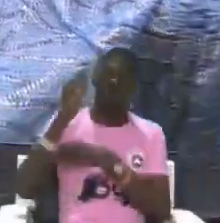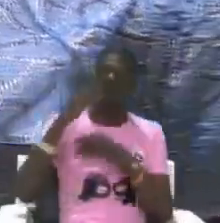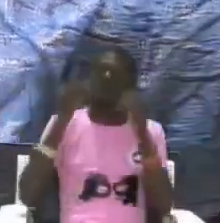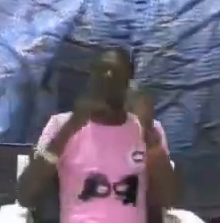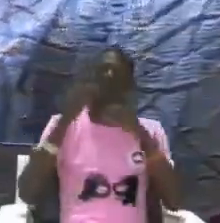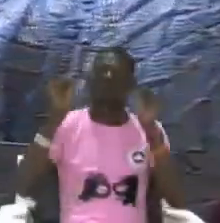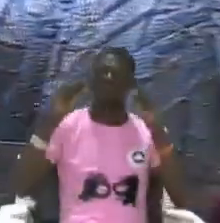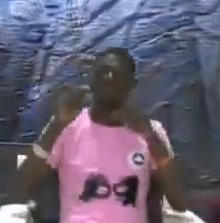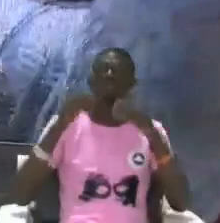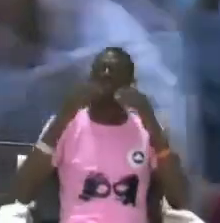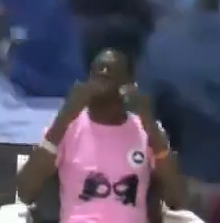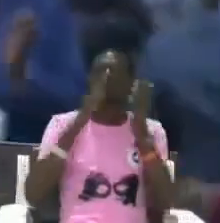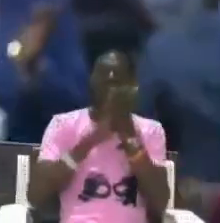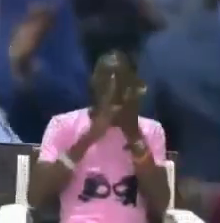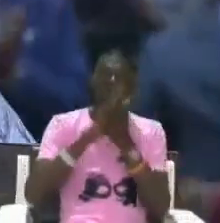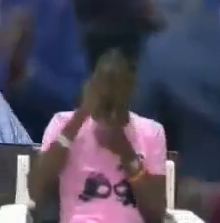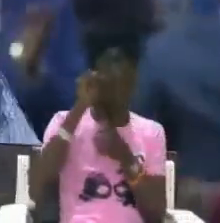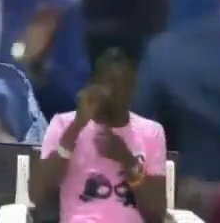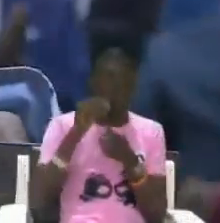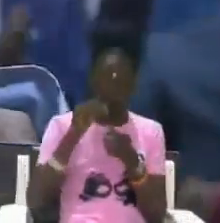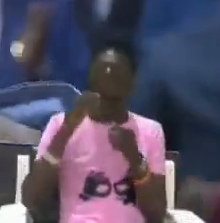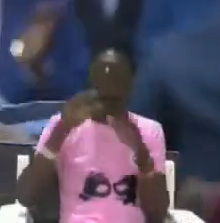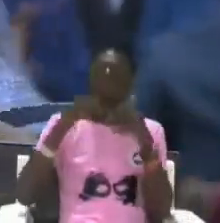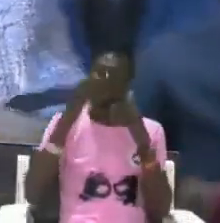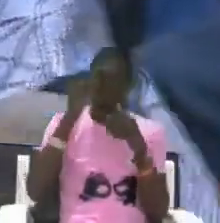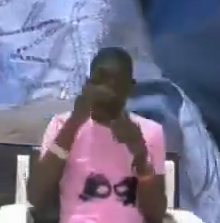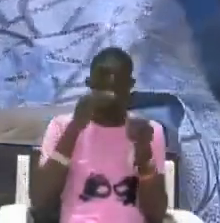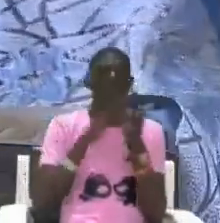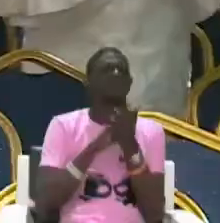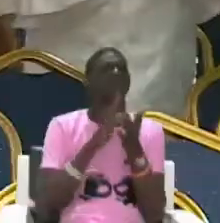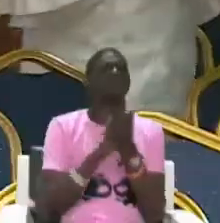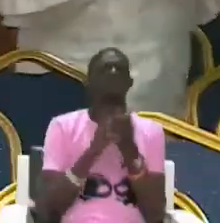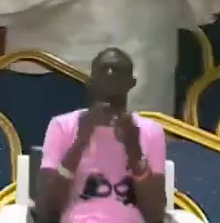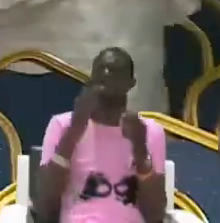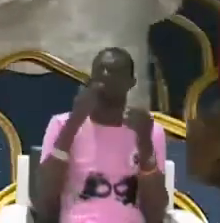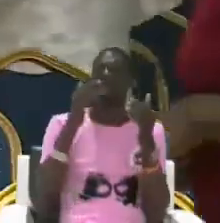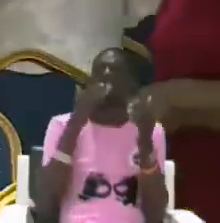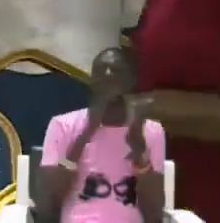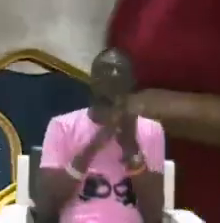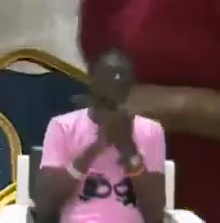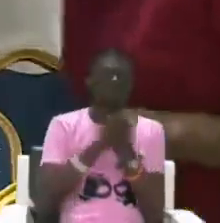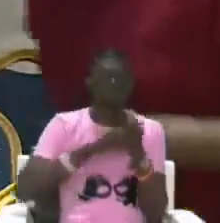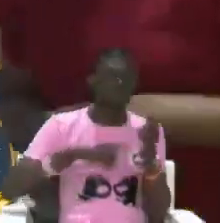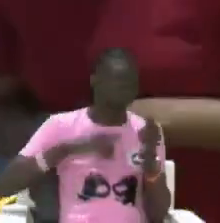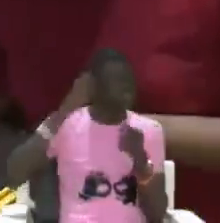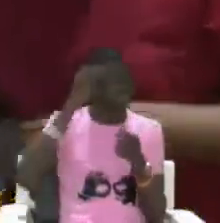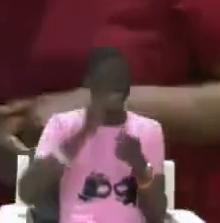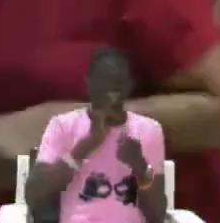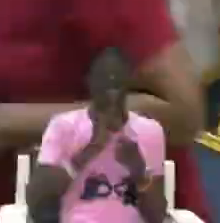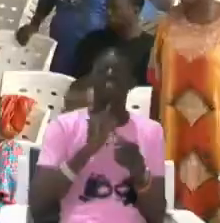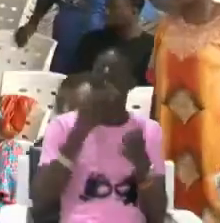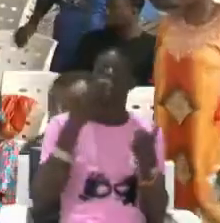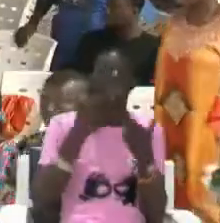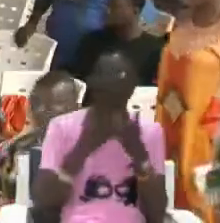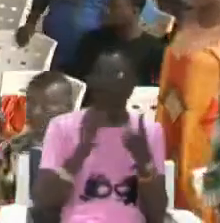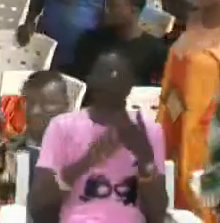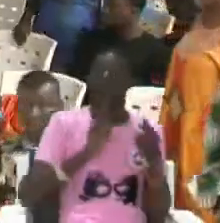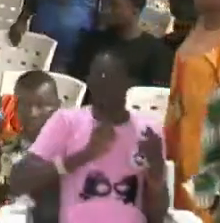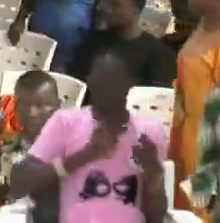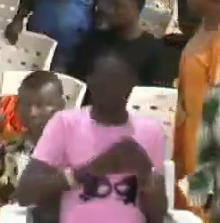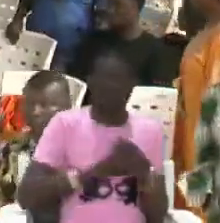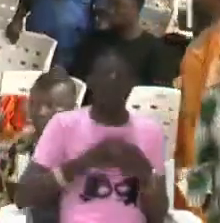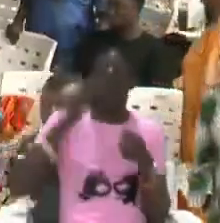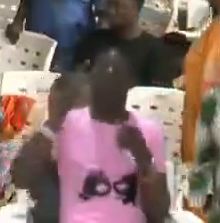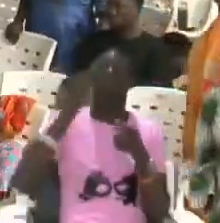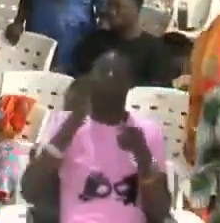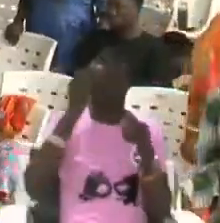give him thanks. Give him thanks. Give him thanks. Give him thanks. The child that knows how to think will always know